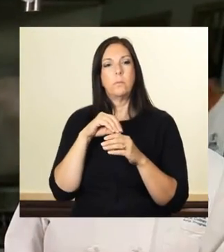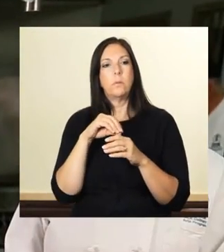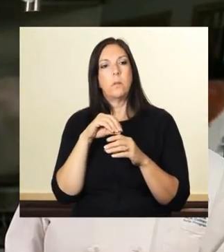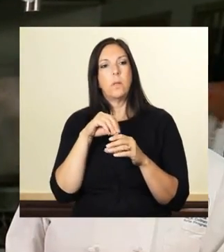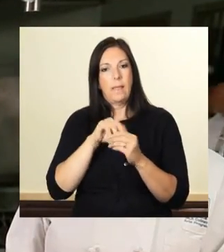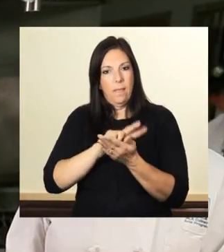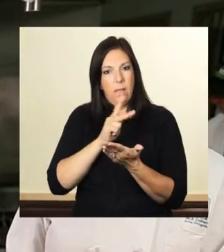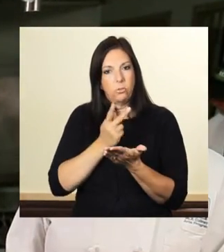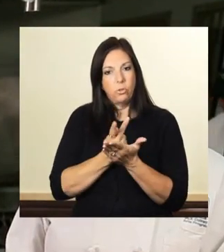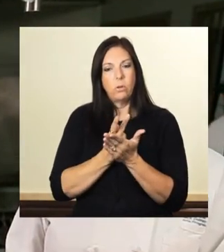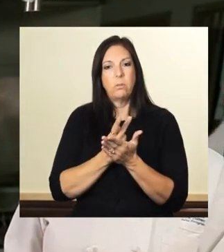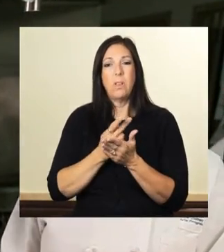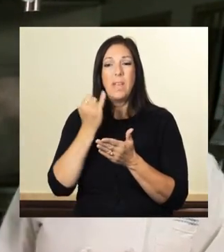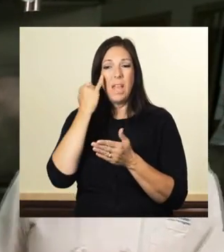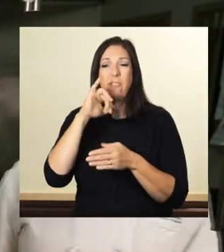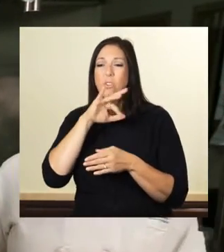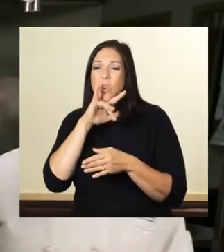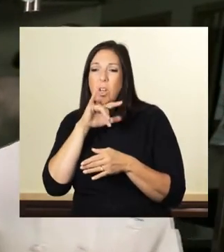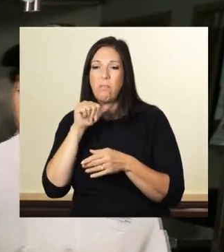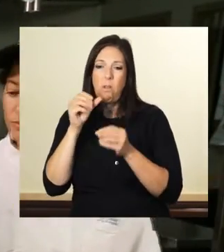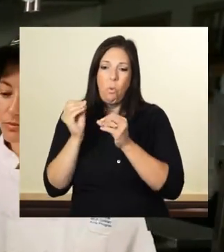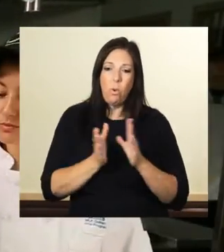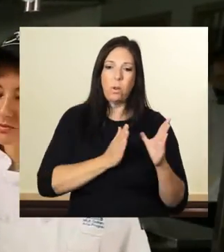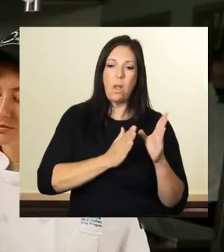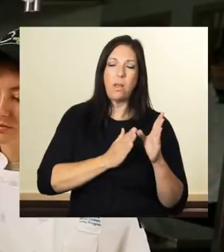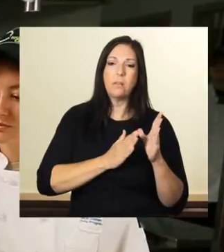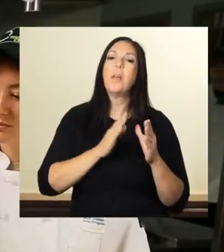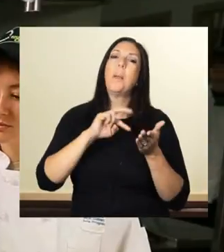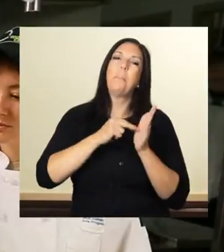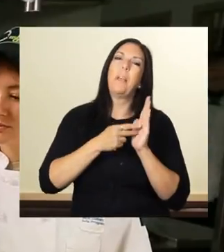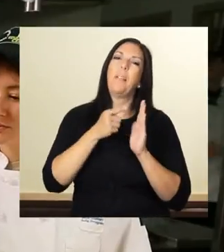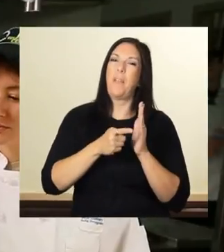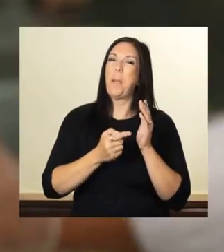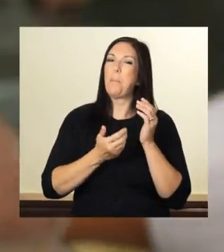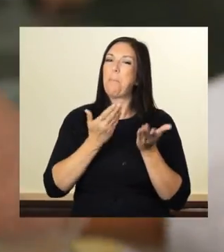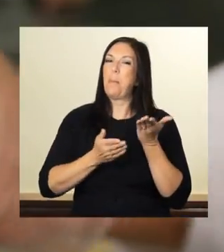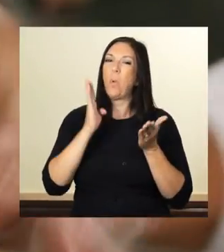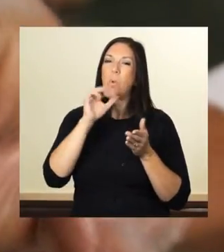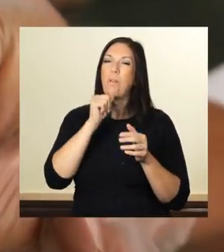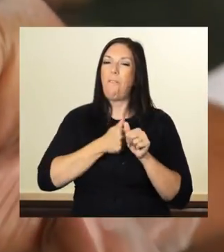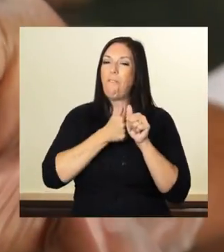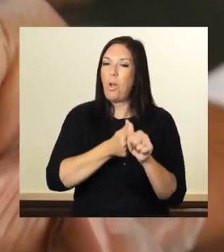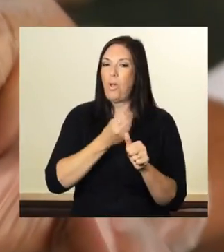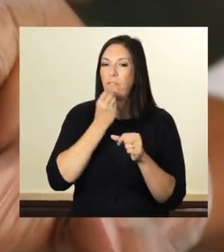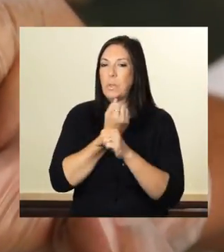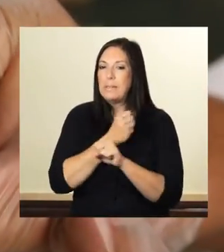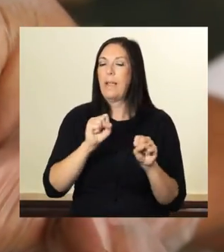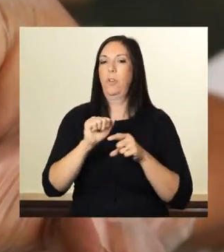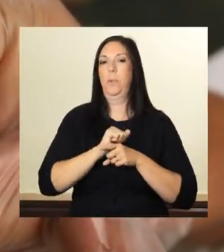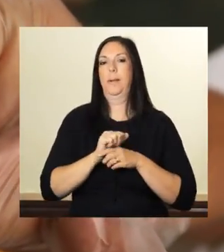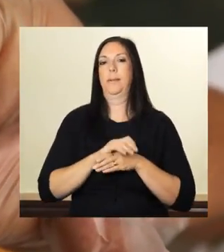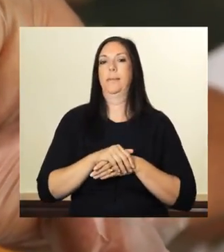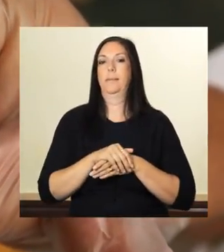A dirty, disorganized kitchen is less likely to be following good food safety practices.